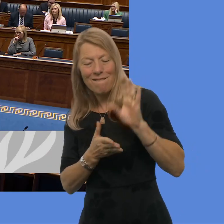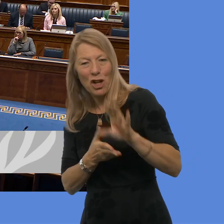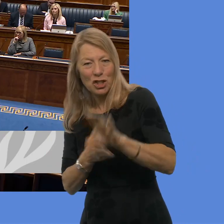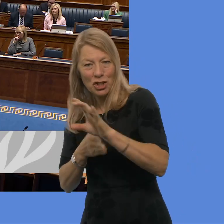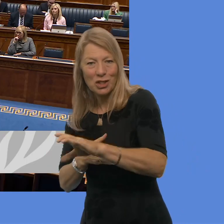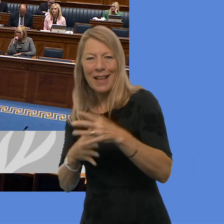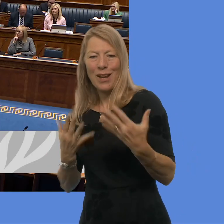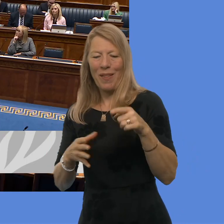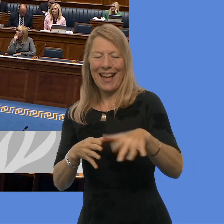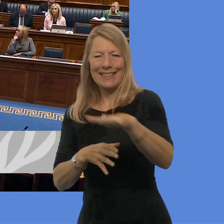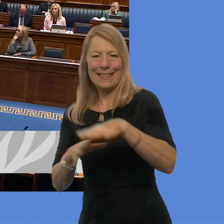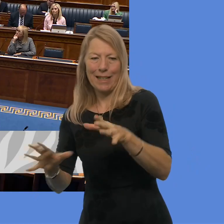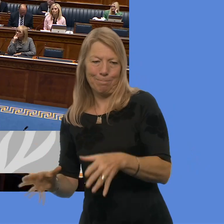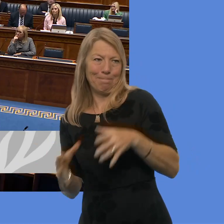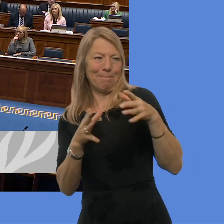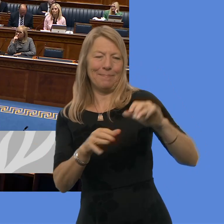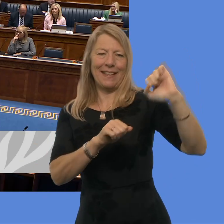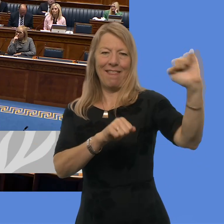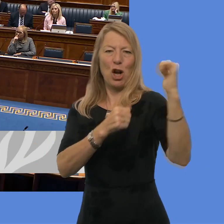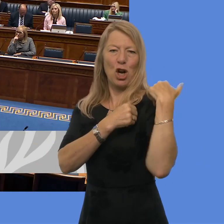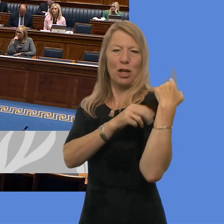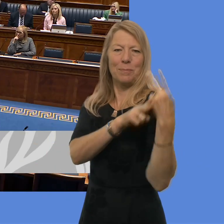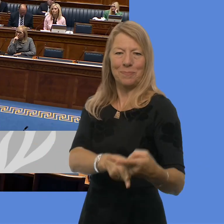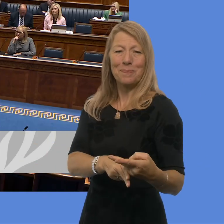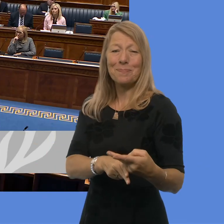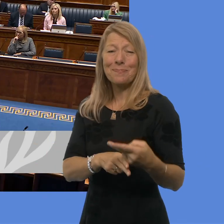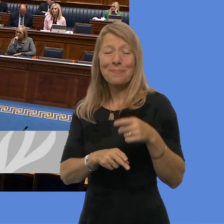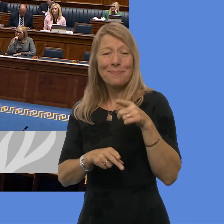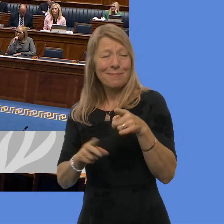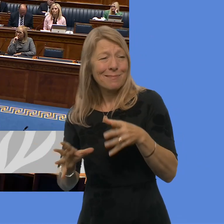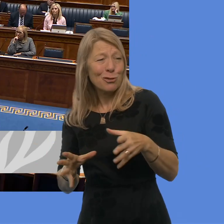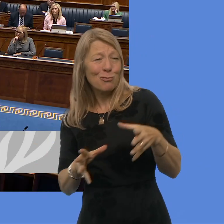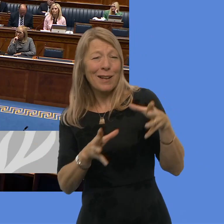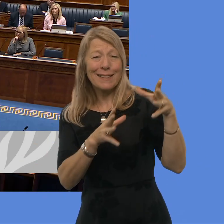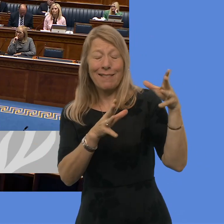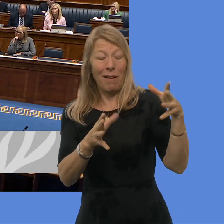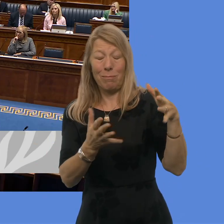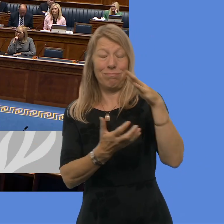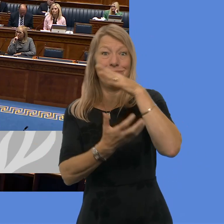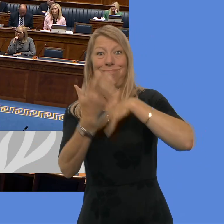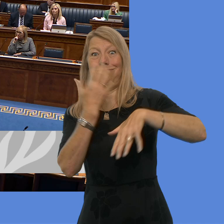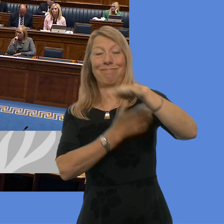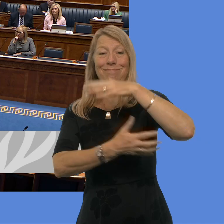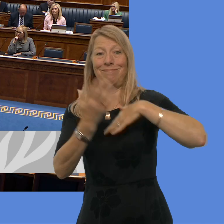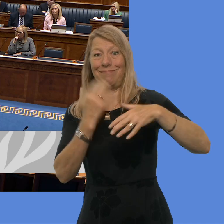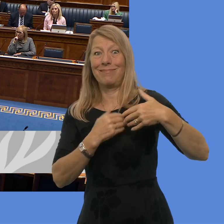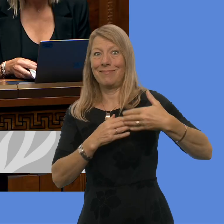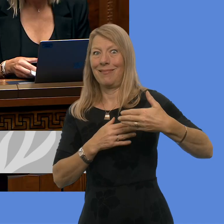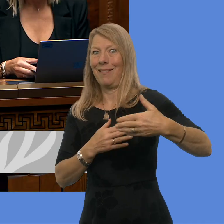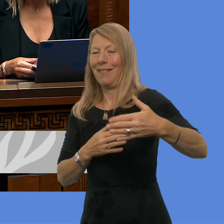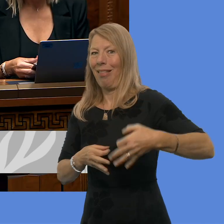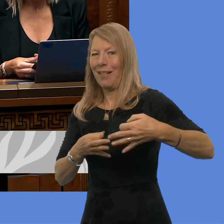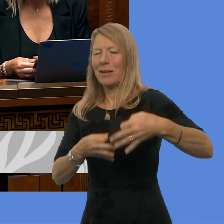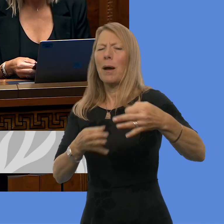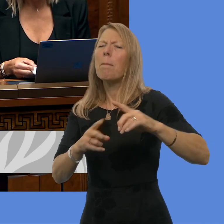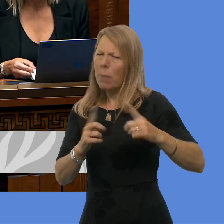site, and the full transfer is complex, we're told, and it's taken some time to complete, but I can tell you that it is all in train and actively